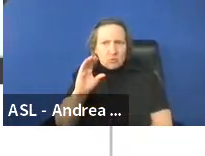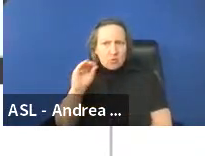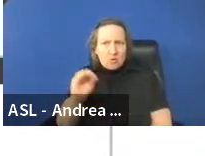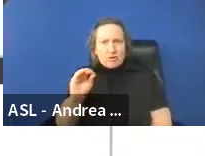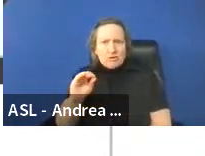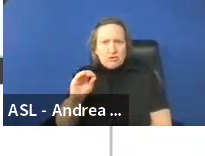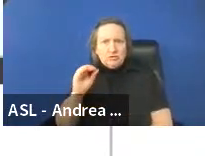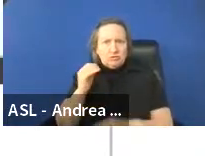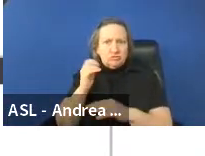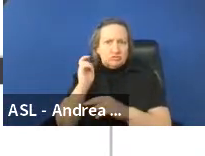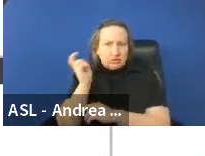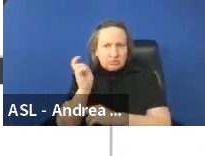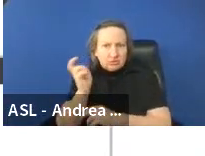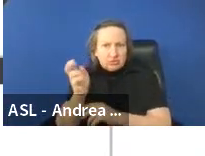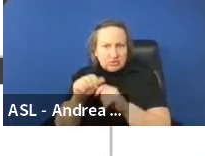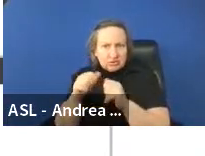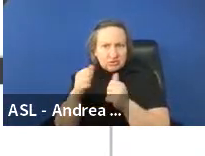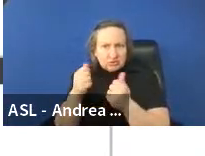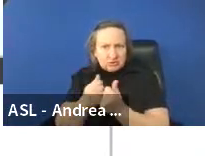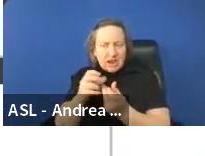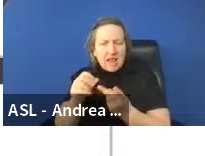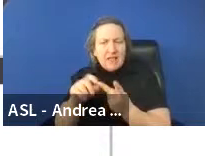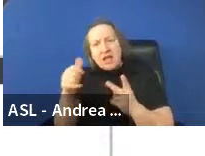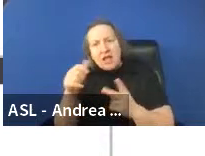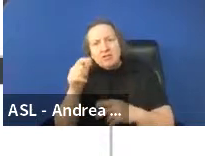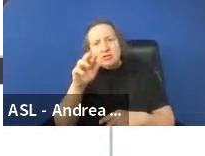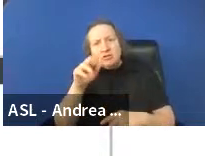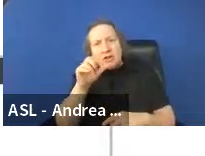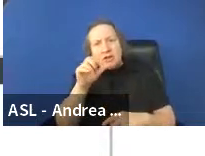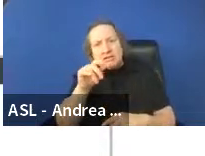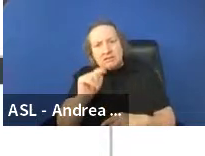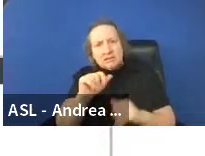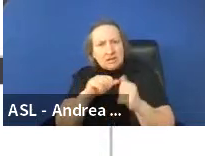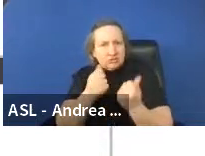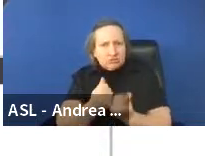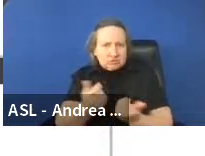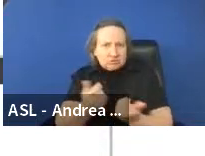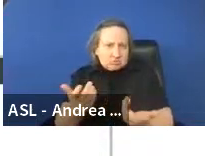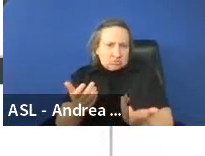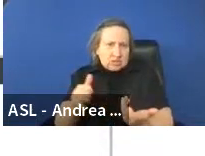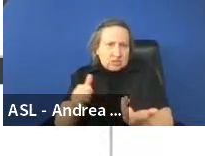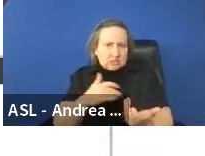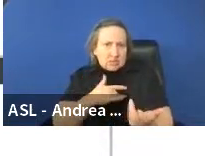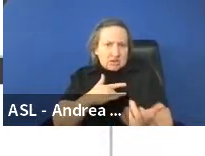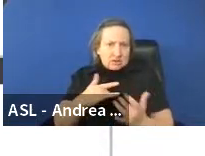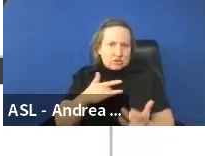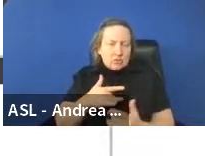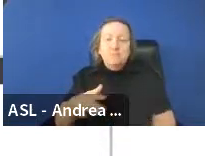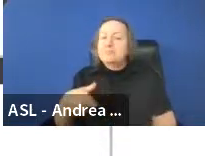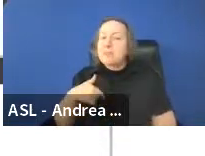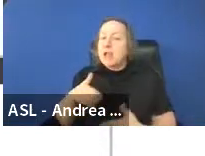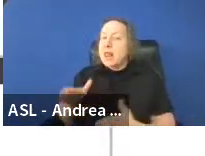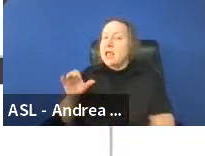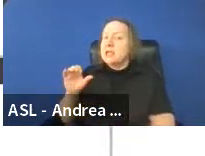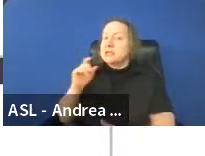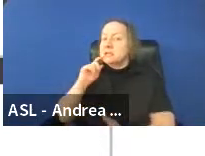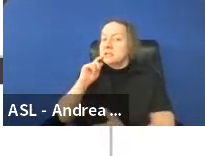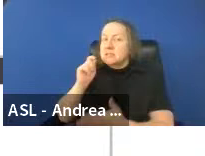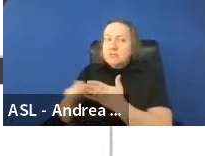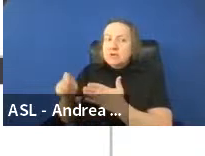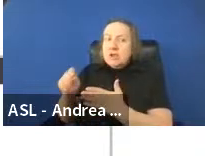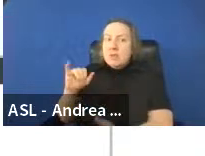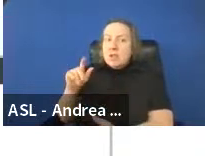transit agencies. That's my concern. Yeah. I'll let Secretary Millar speak. I just want to provide a little